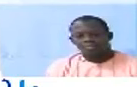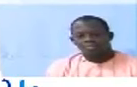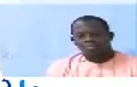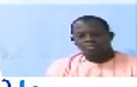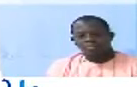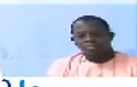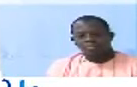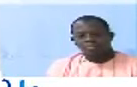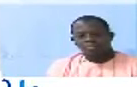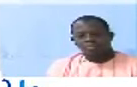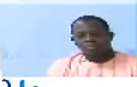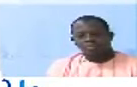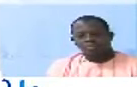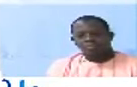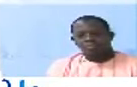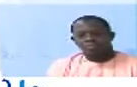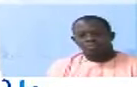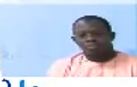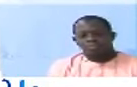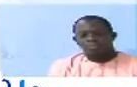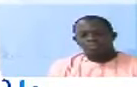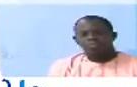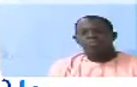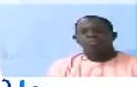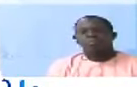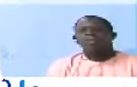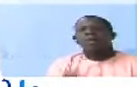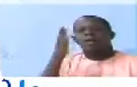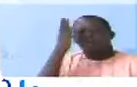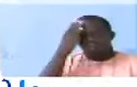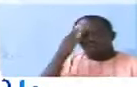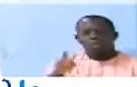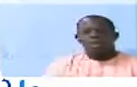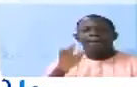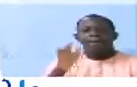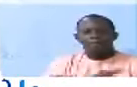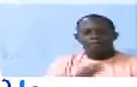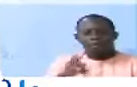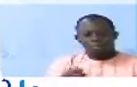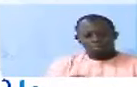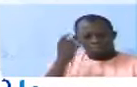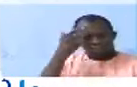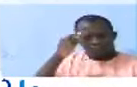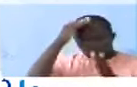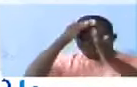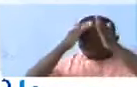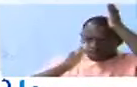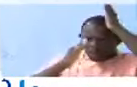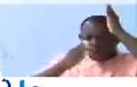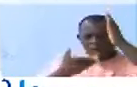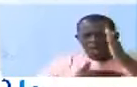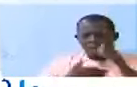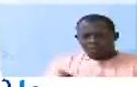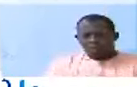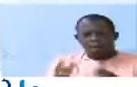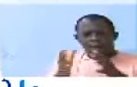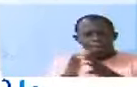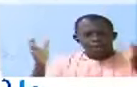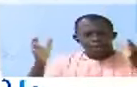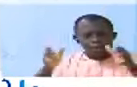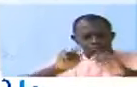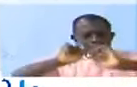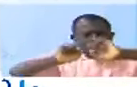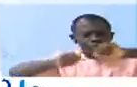Well, as they were wearing these big boots, they will just climb on top